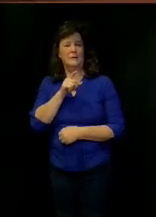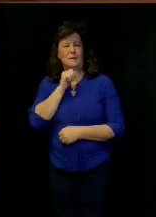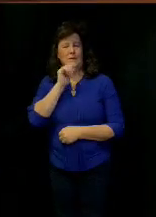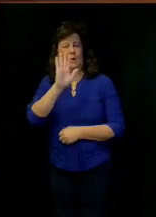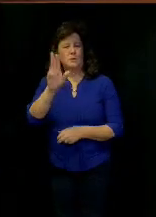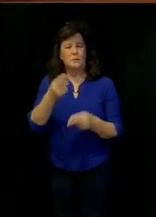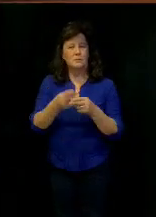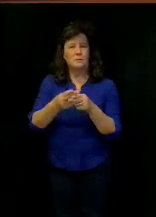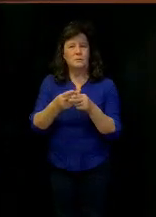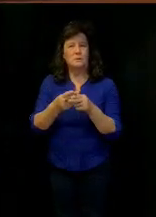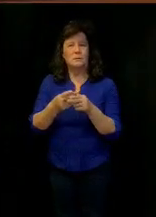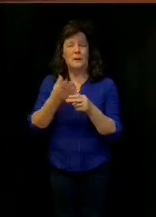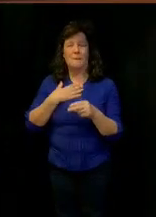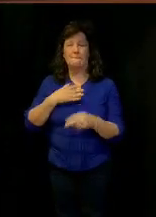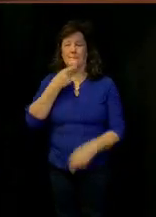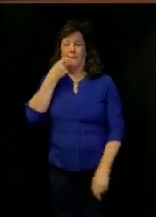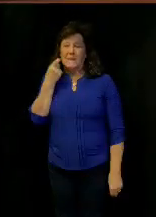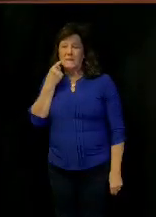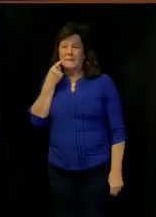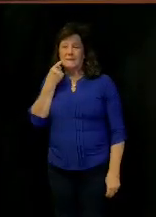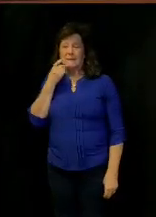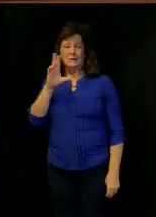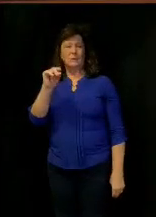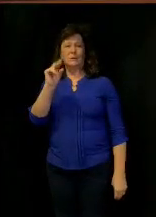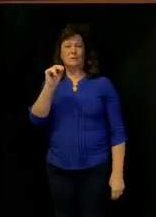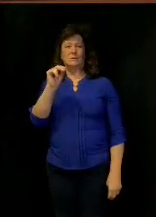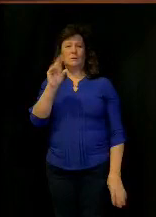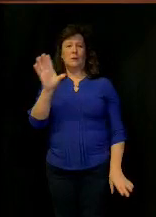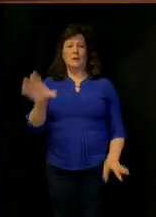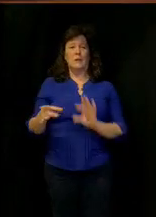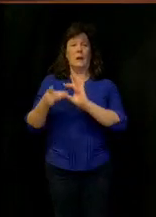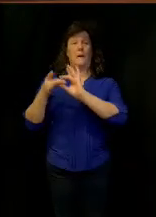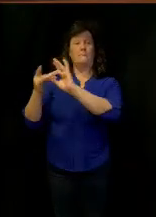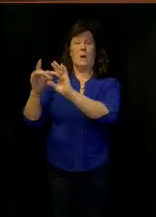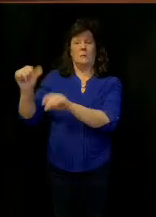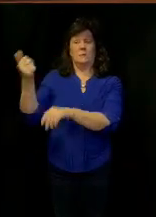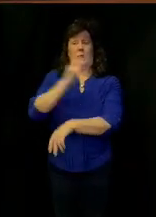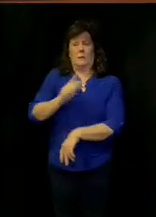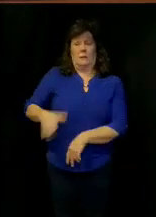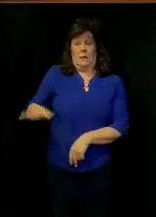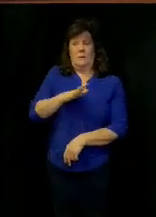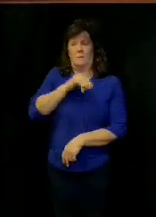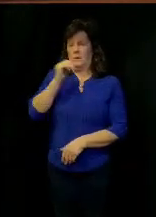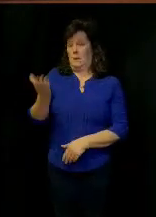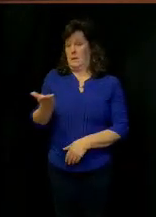Well, it's just my addiction. No, no, no, it's not your addiction. That belongs in another kingdom, not in this kingdom.